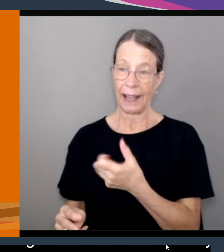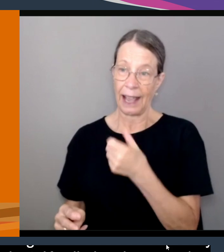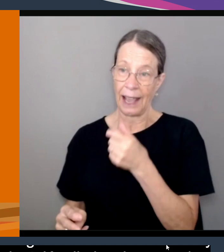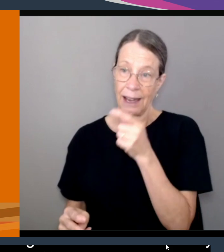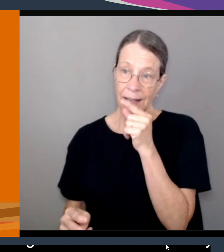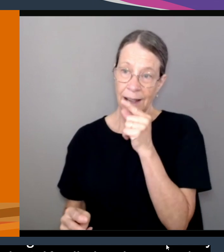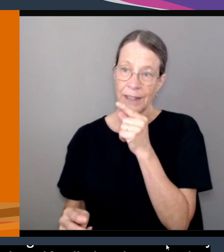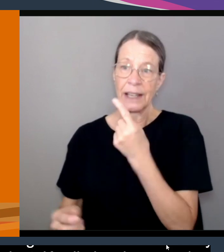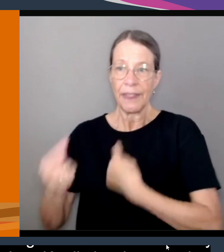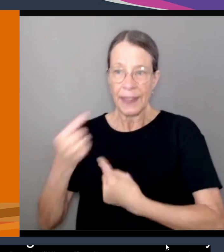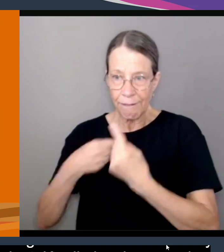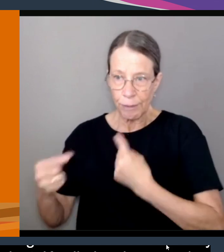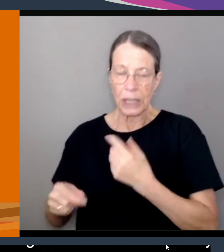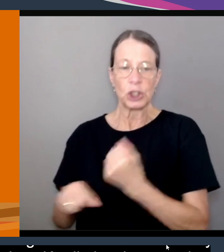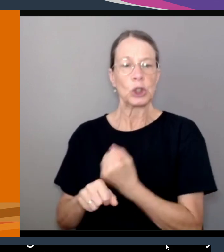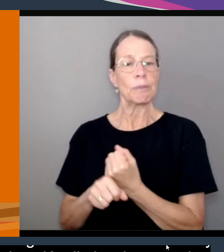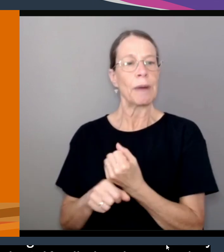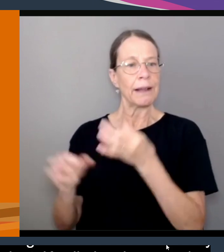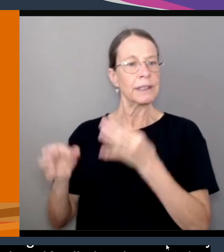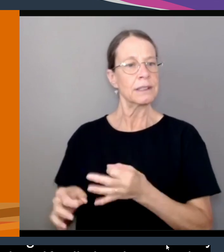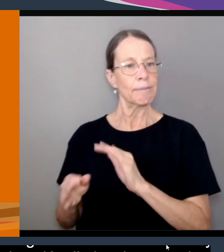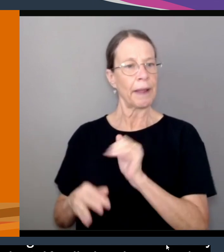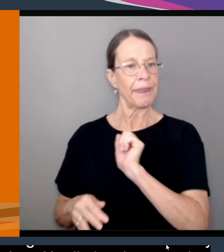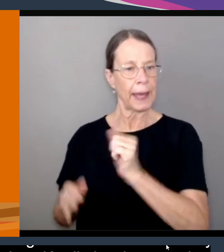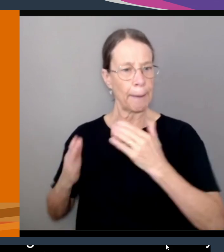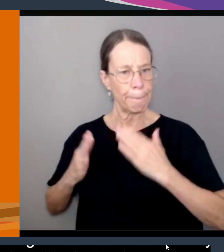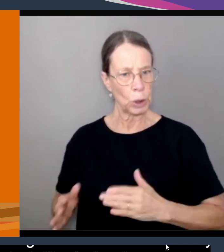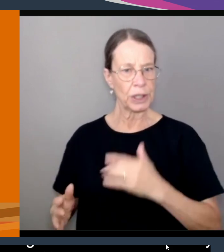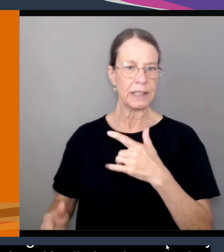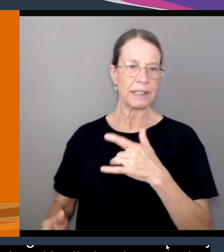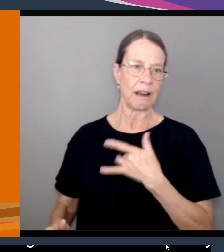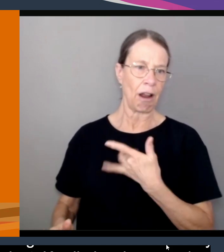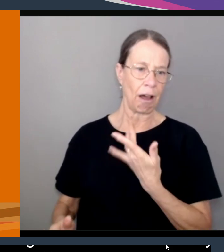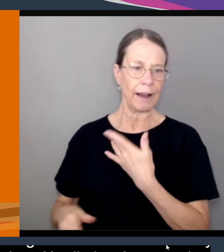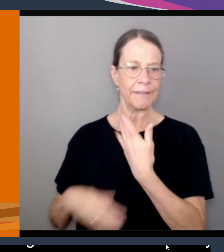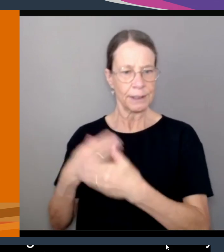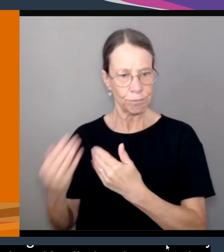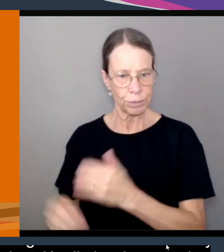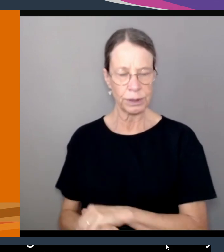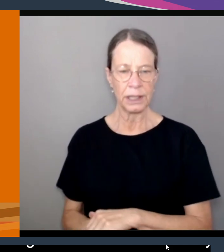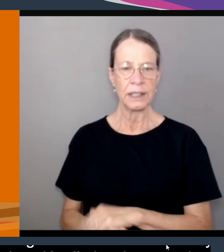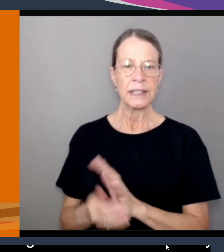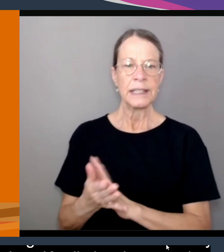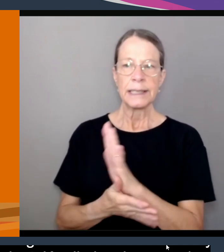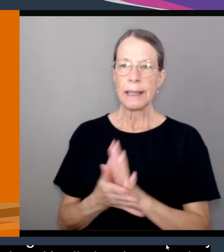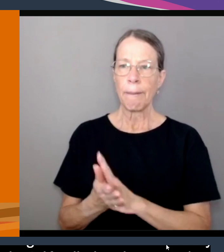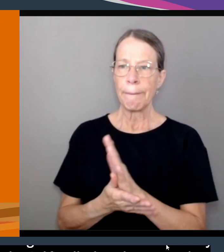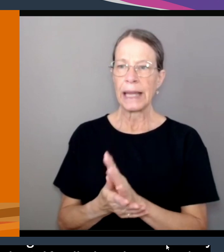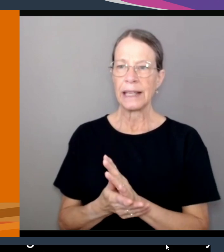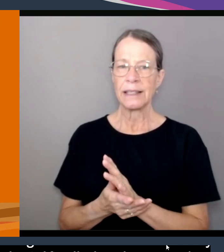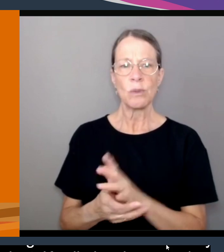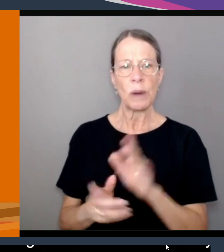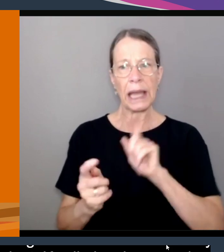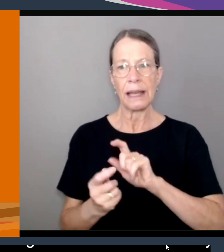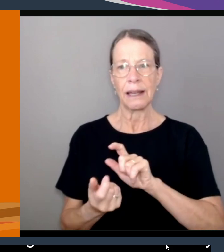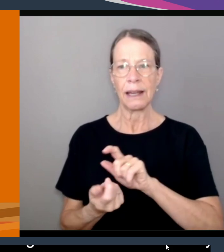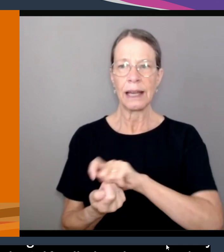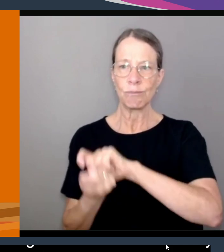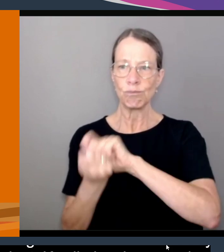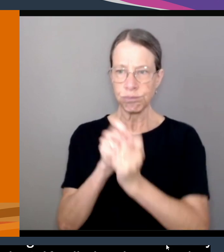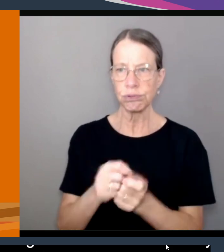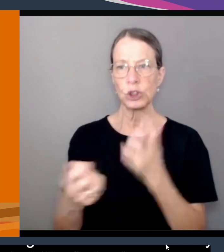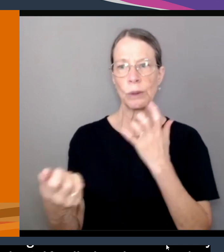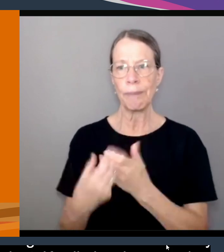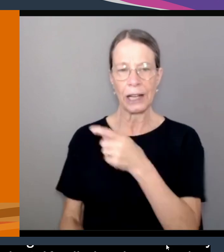neurodivergent perspectives, we can actually design systems that adapt to people rather than people having to constantly adapt to the system or have to be constantly